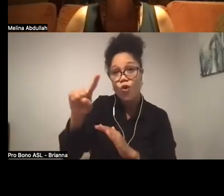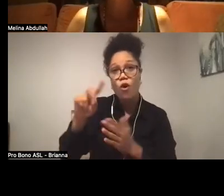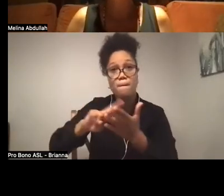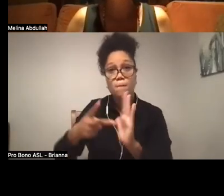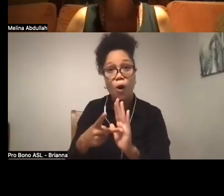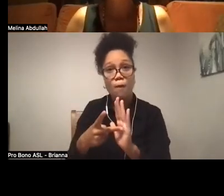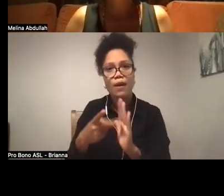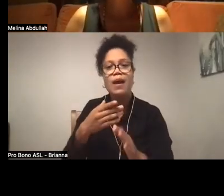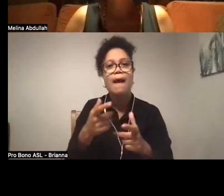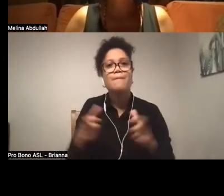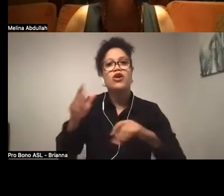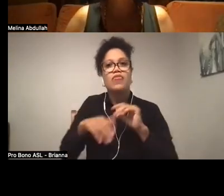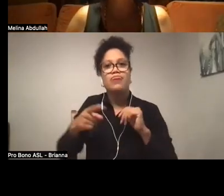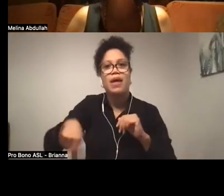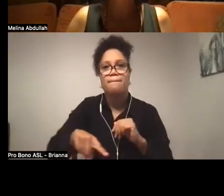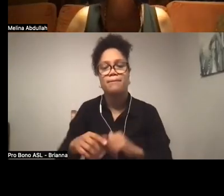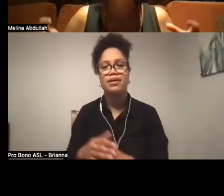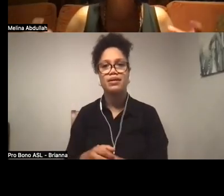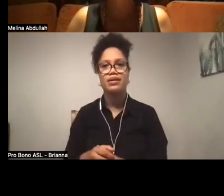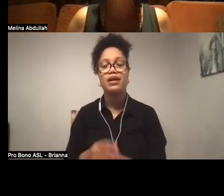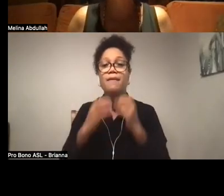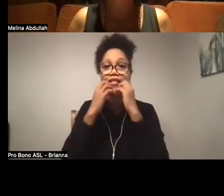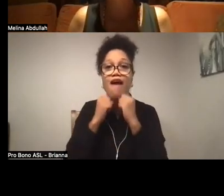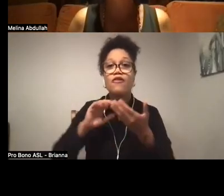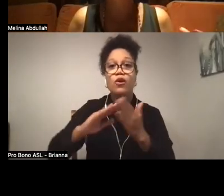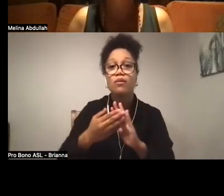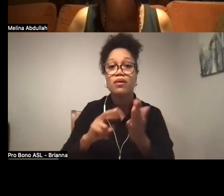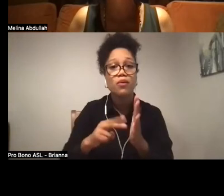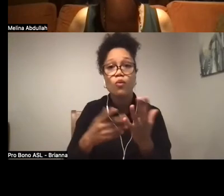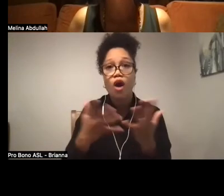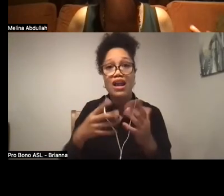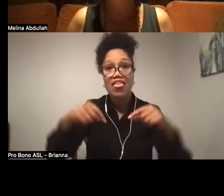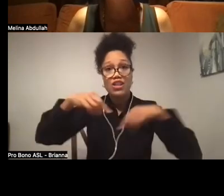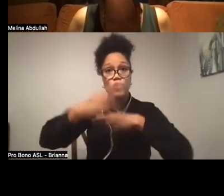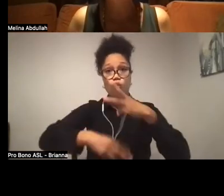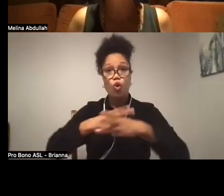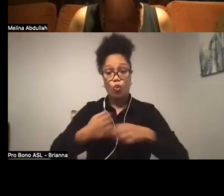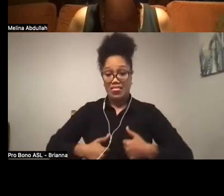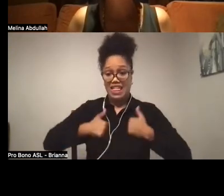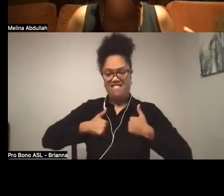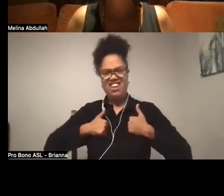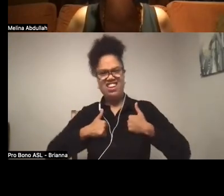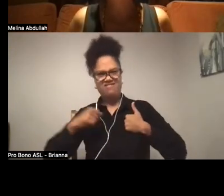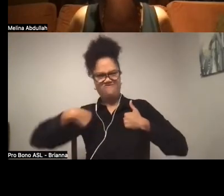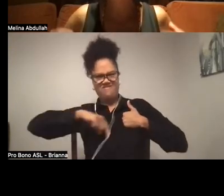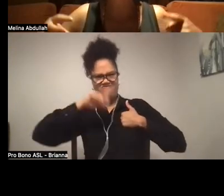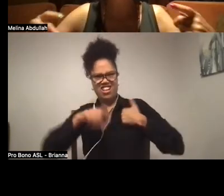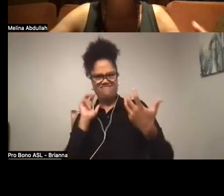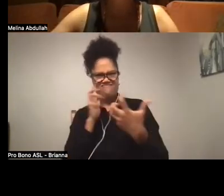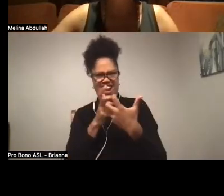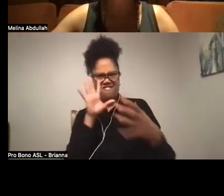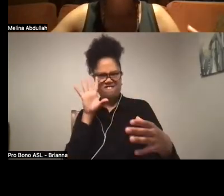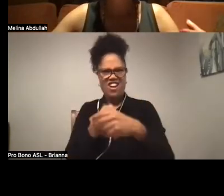Beloved community is about recognizing that the world that we live in is not the world that we have to live in, and striving